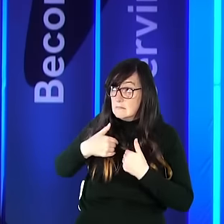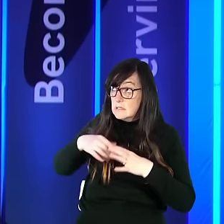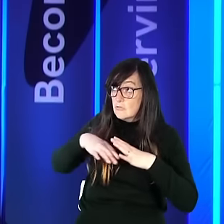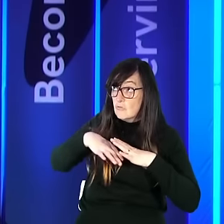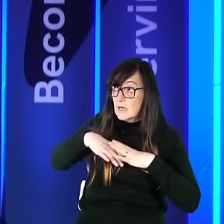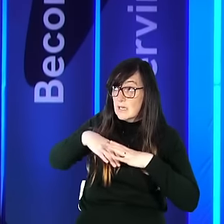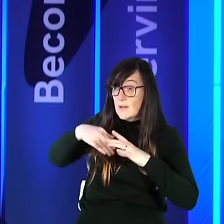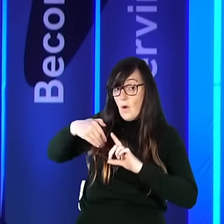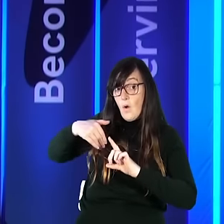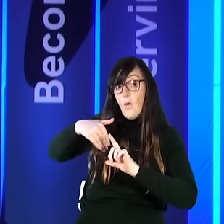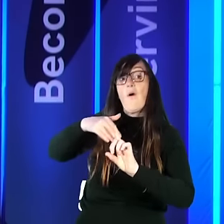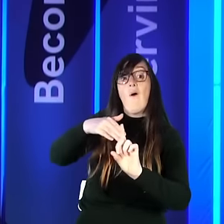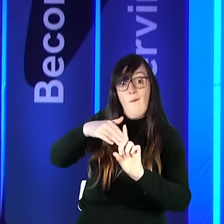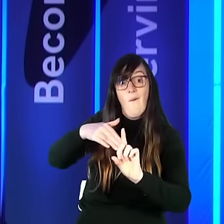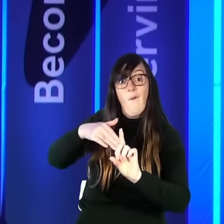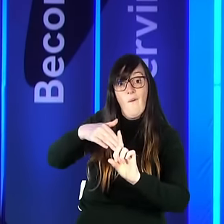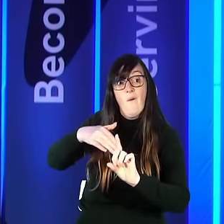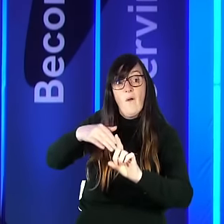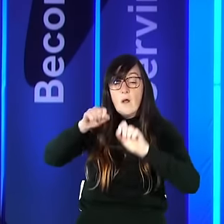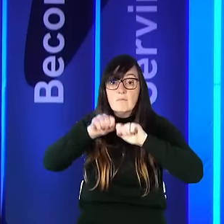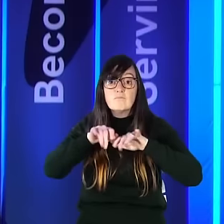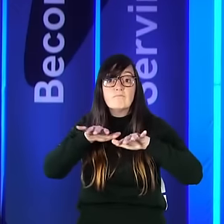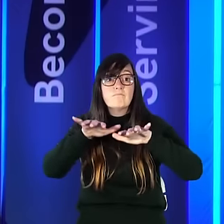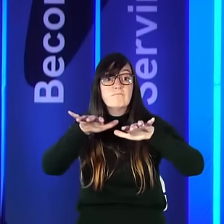shores to carry the gospel across the